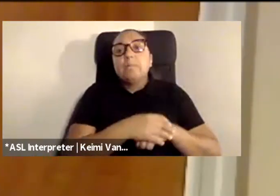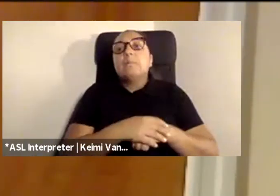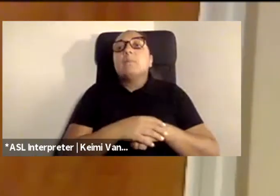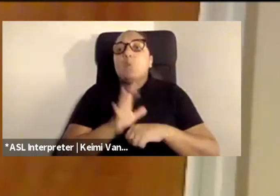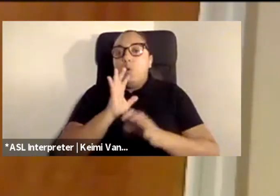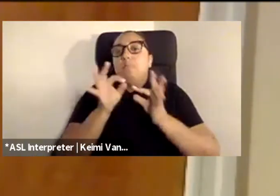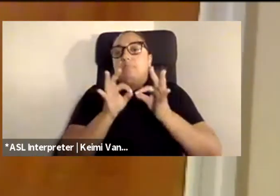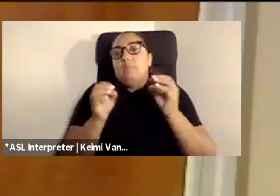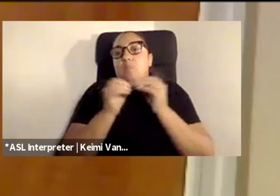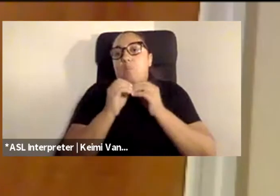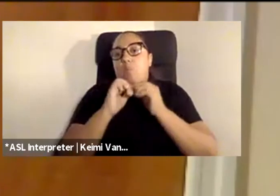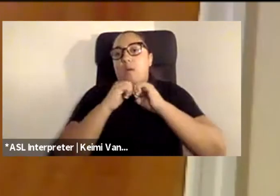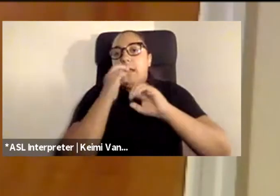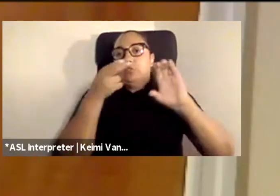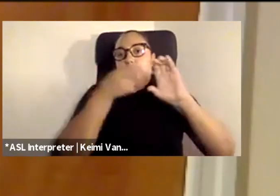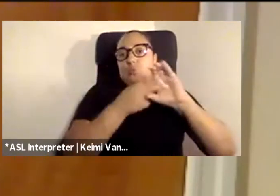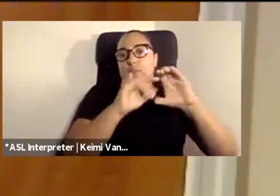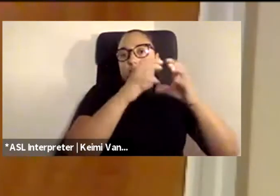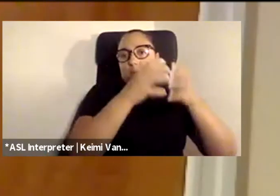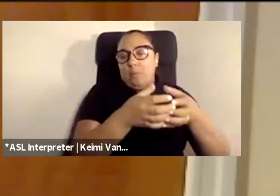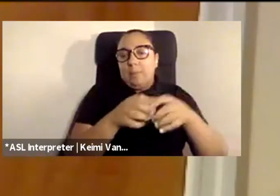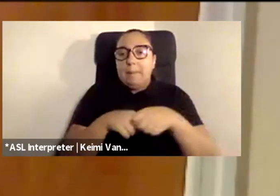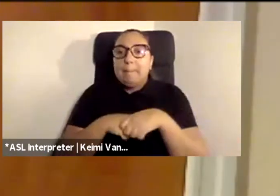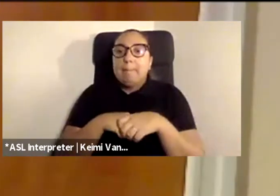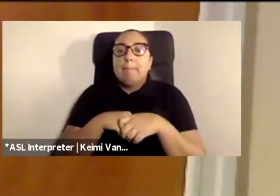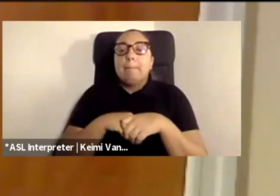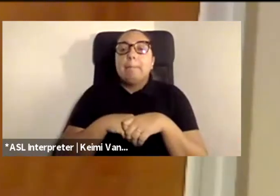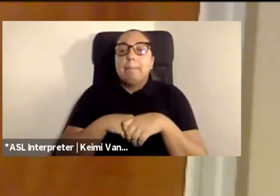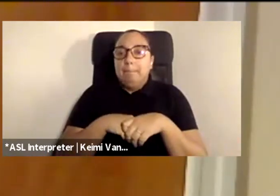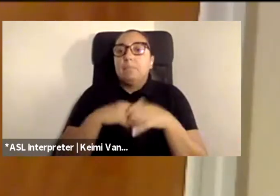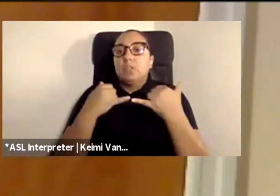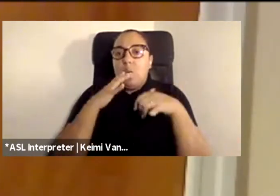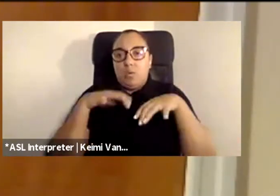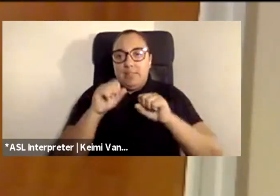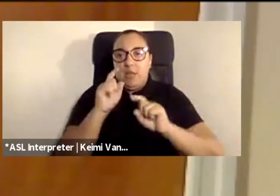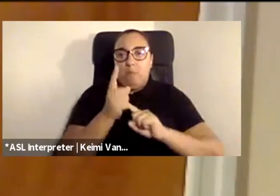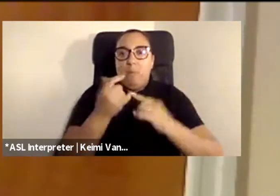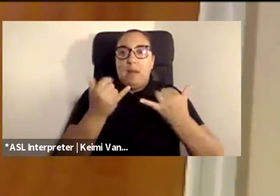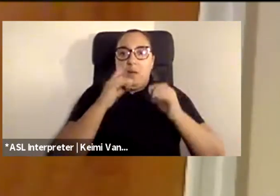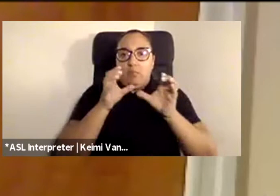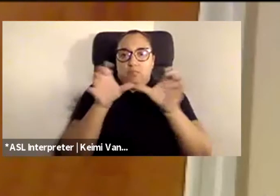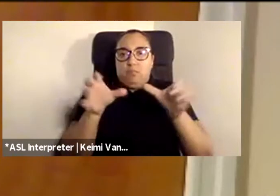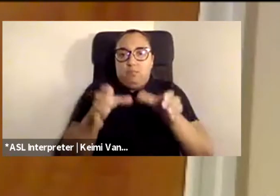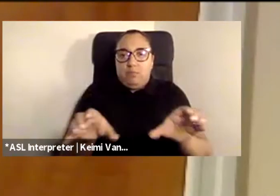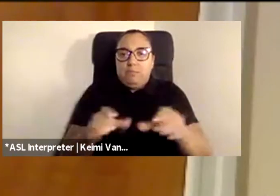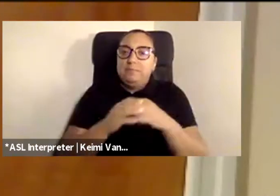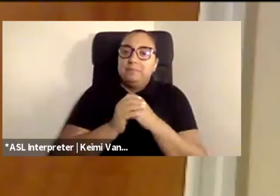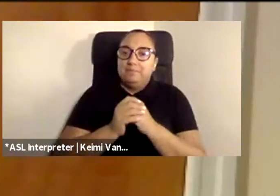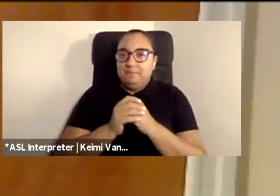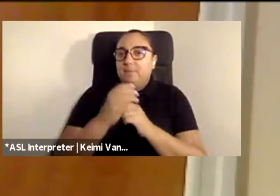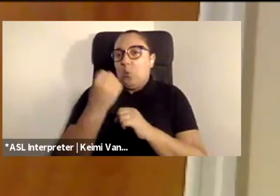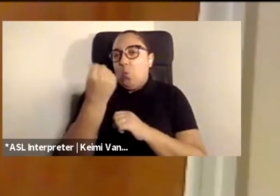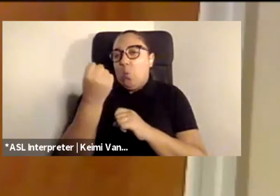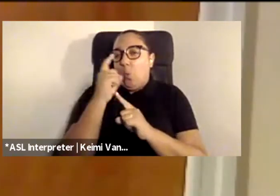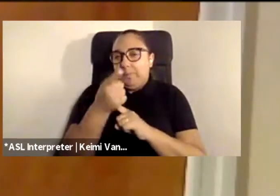in your breakout groups from your facilitators. So I'll now take a moment and split you all into your breakout rooms. So stand by here,